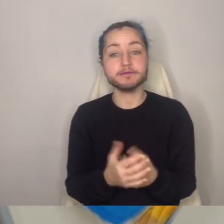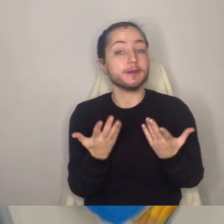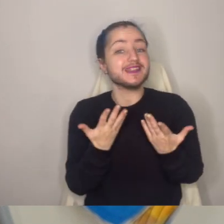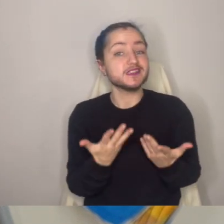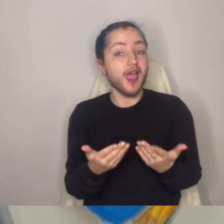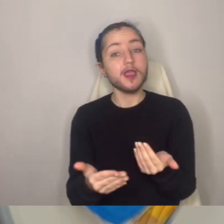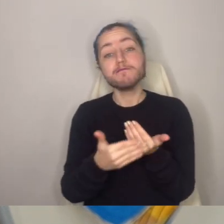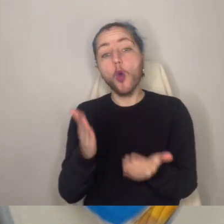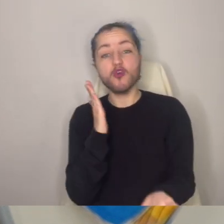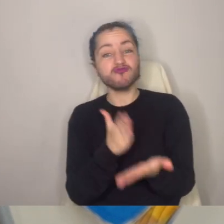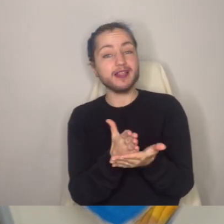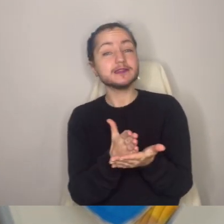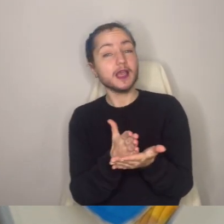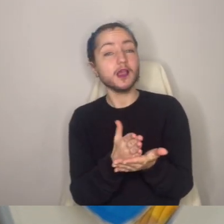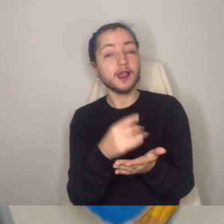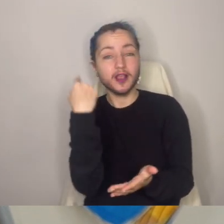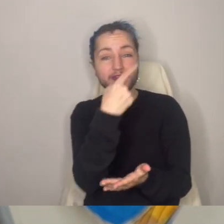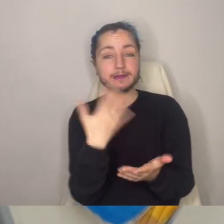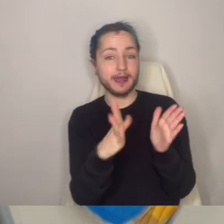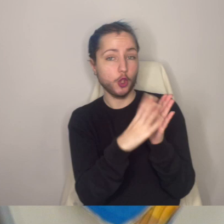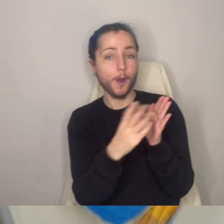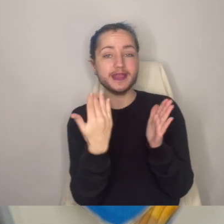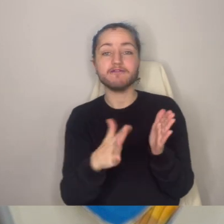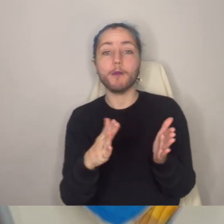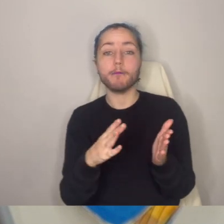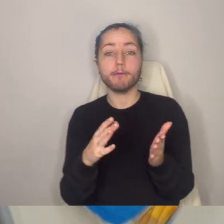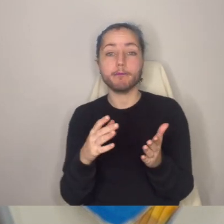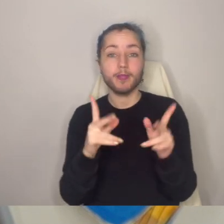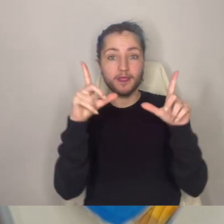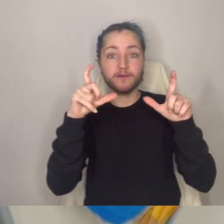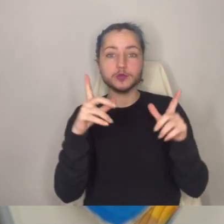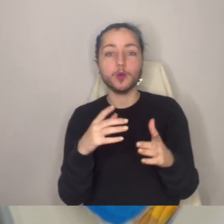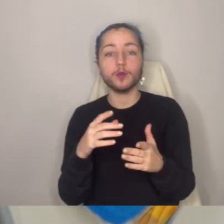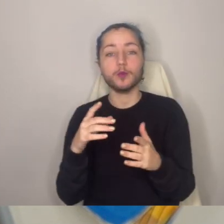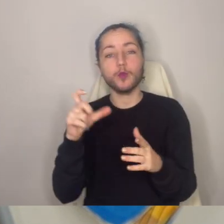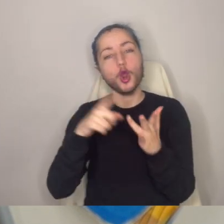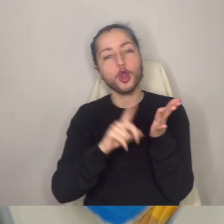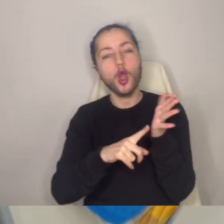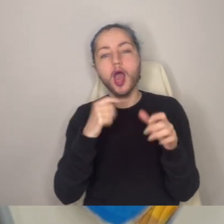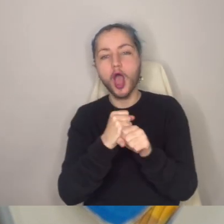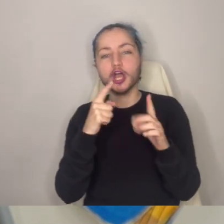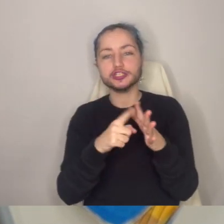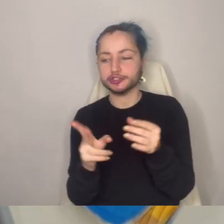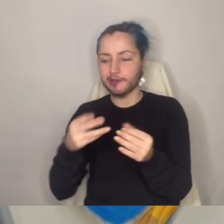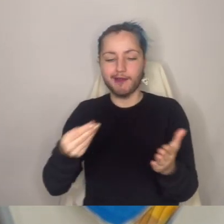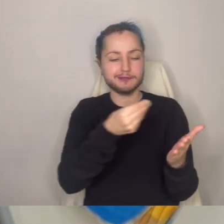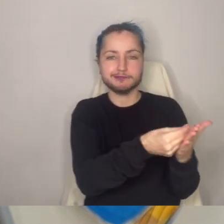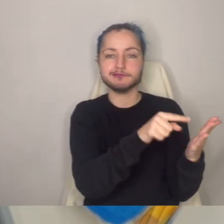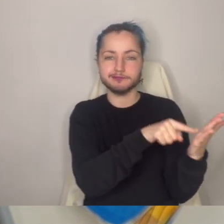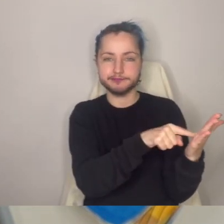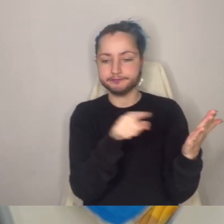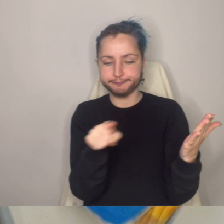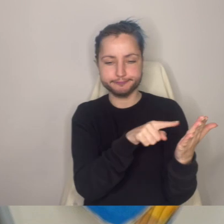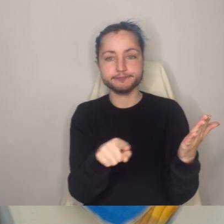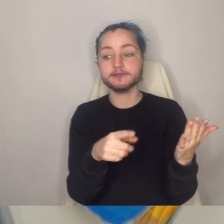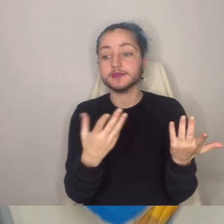I've gone for a more sort of realistic face, copying one from a collage, and now I'm going to finish colouring